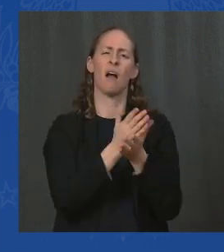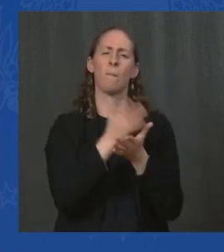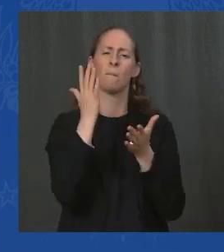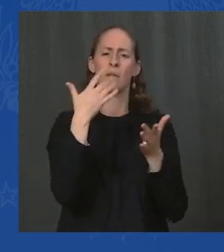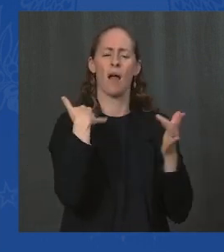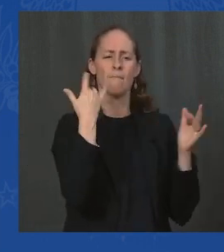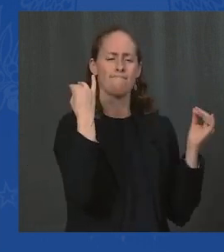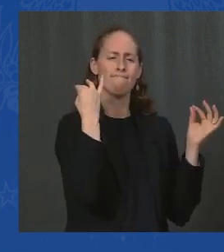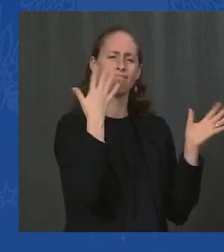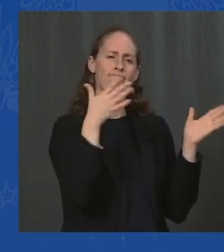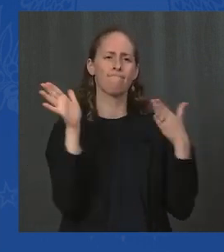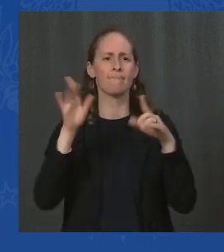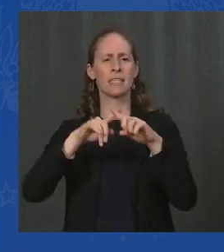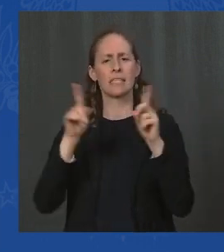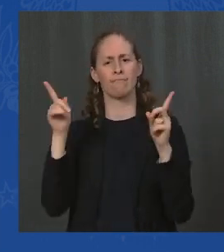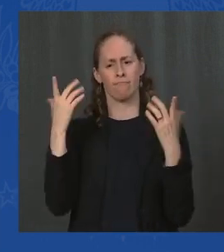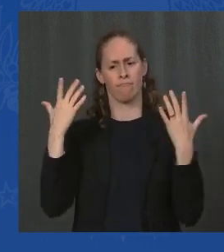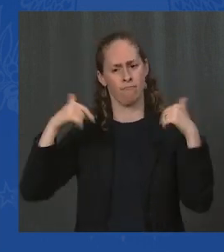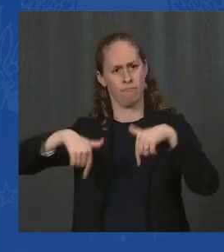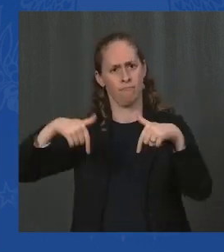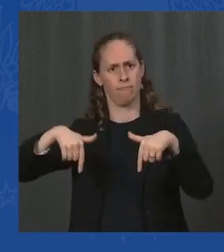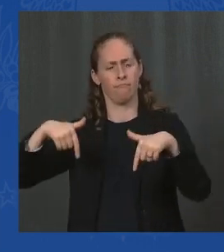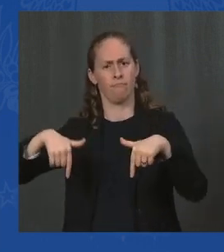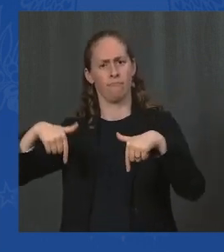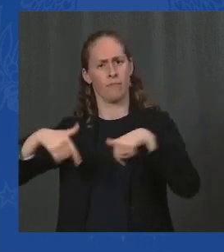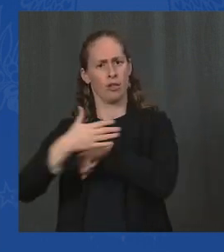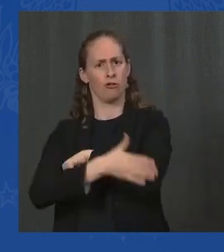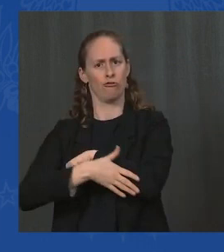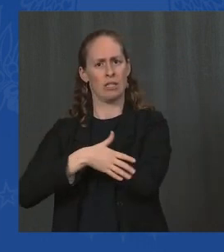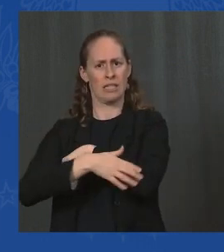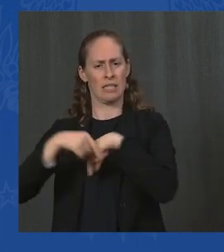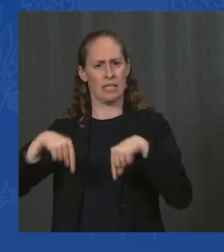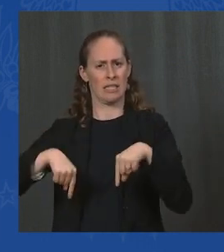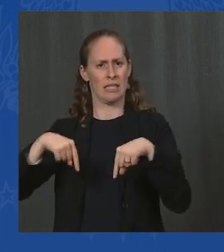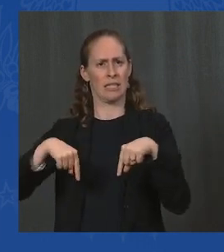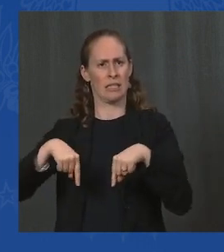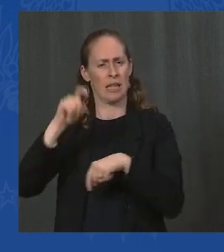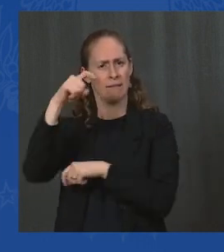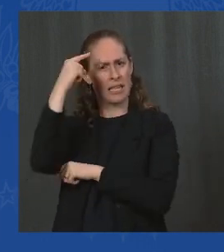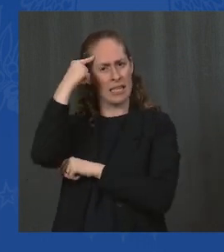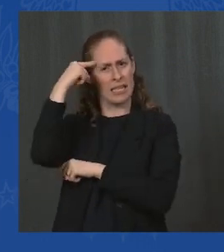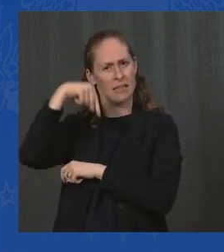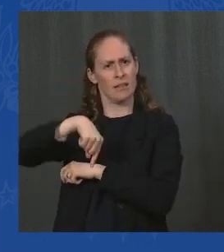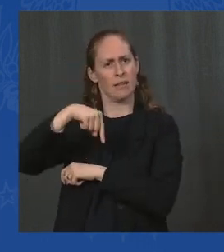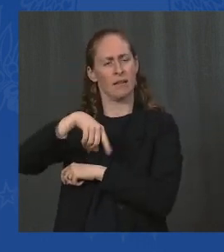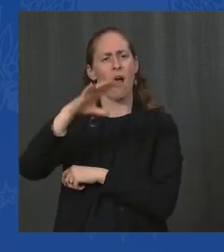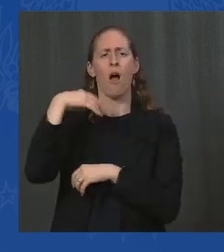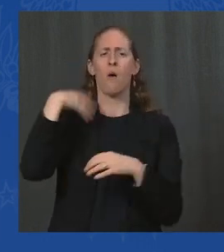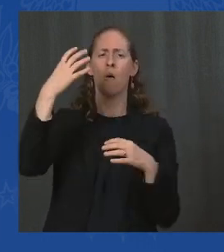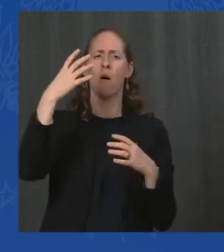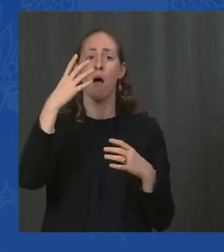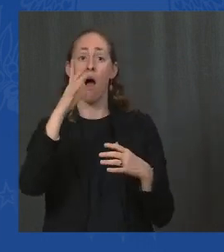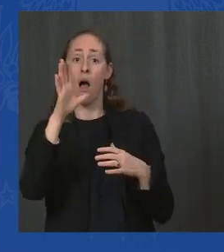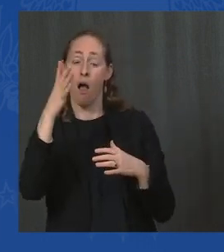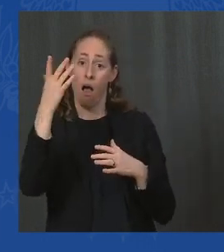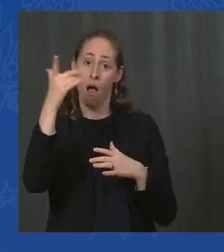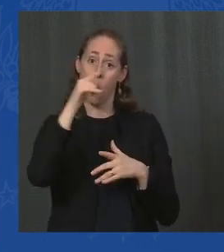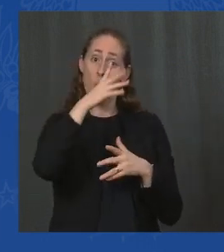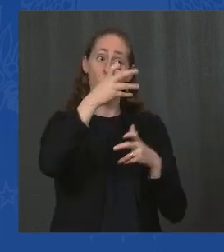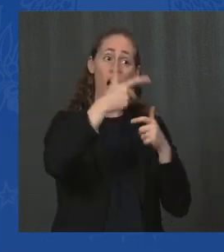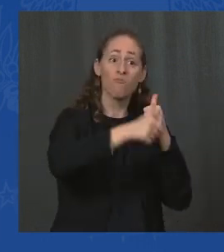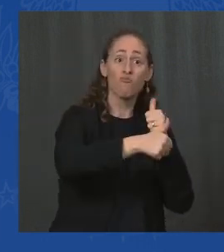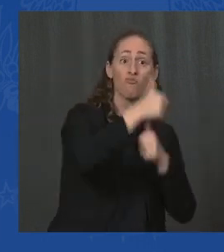let me say clearly, to those who wish America harm, To those who engage in terrorism against us or